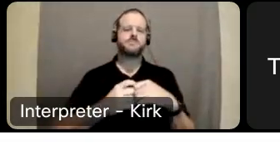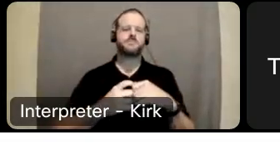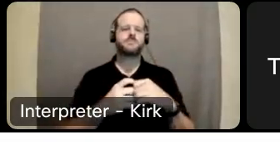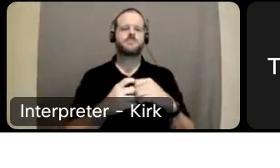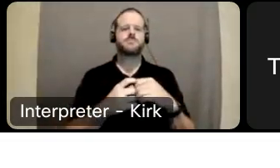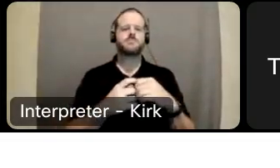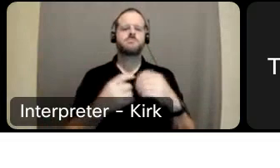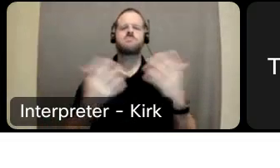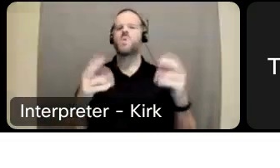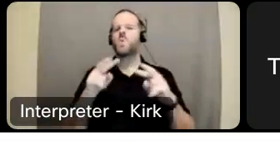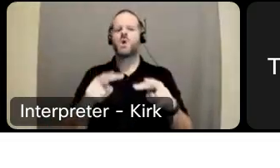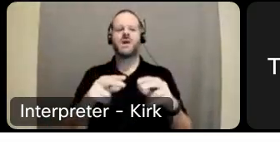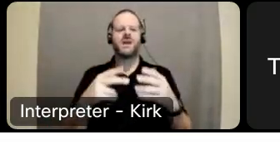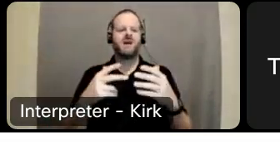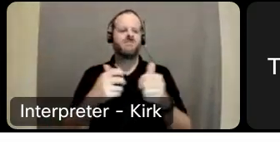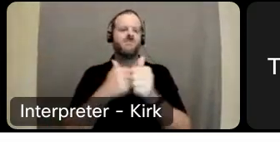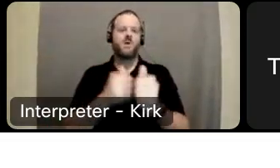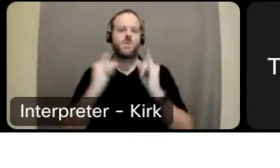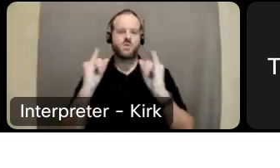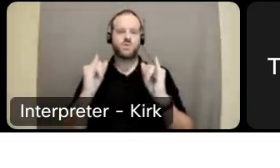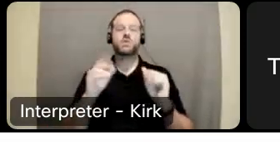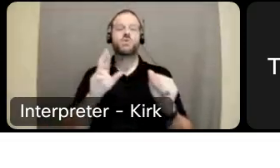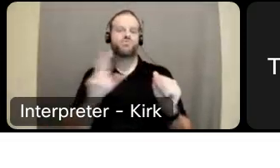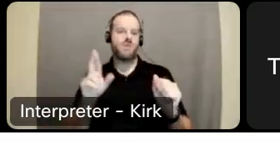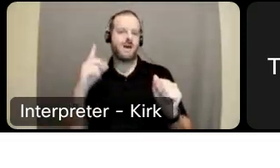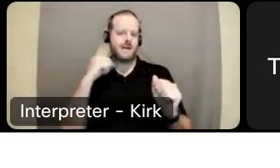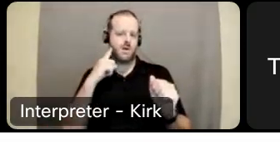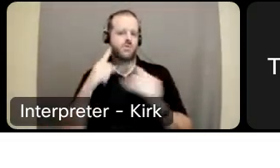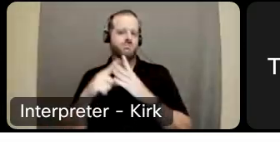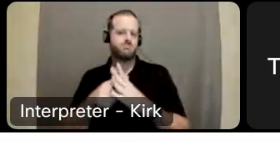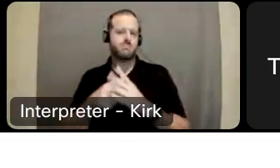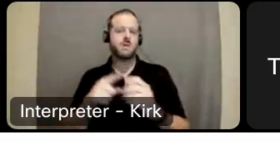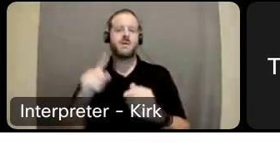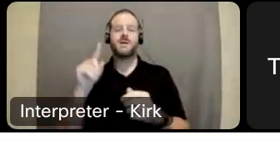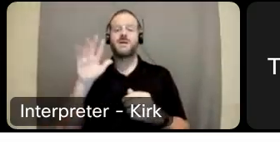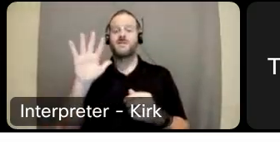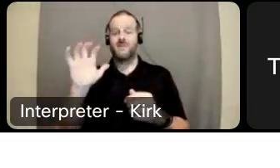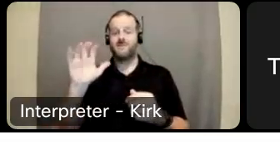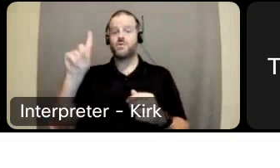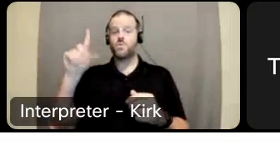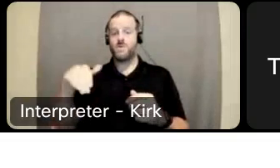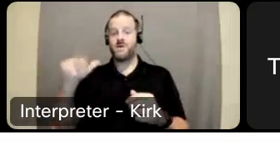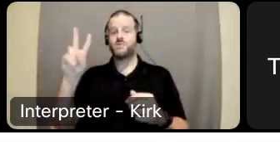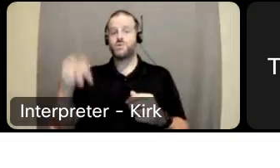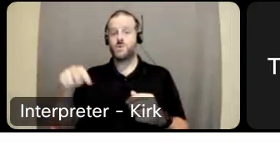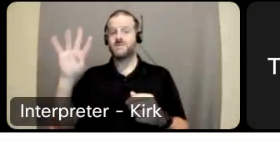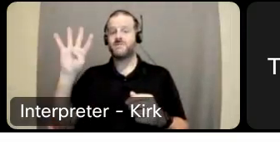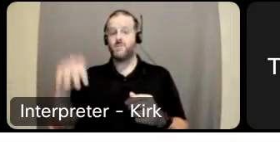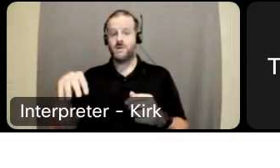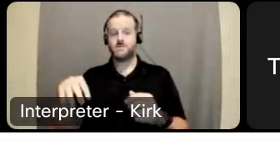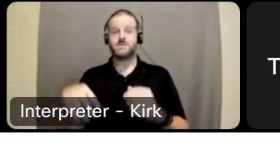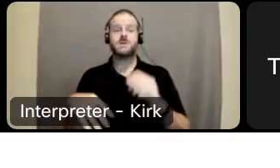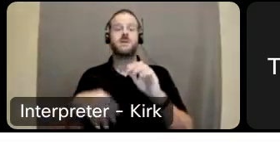let's say, following this instruction over here, the right ear thresholds at 500, 1,000, 2,000, 4,000. So 500, we're